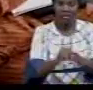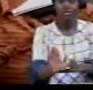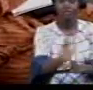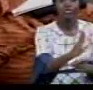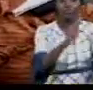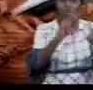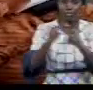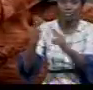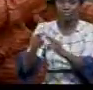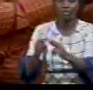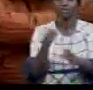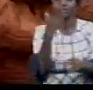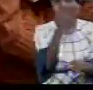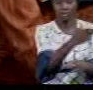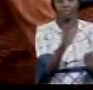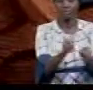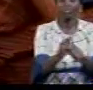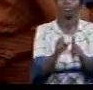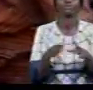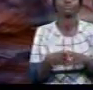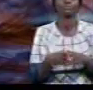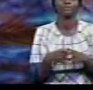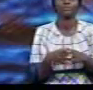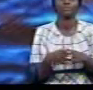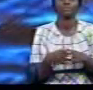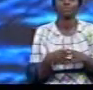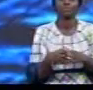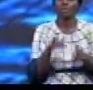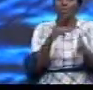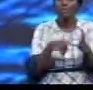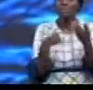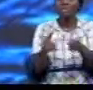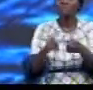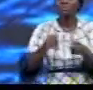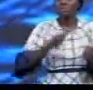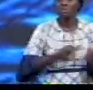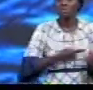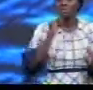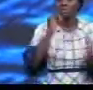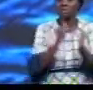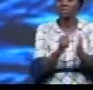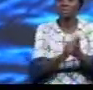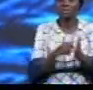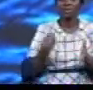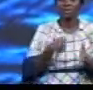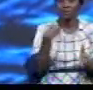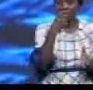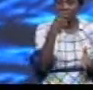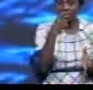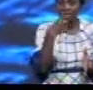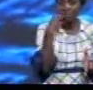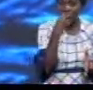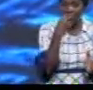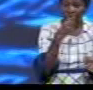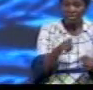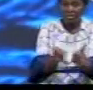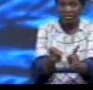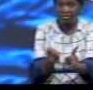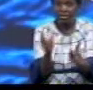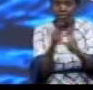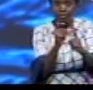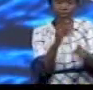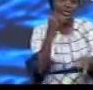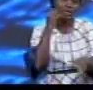What happens to us is that we say a different word at